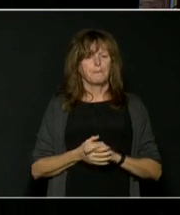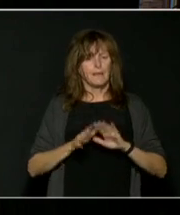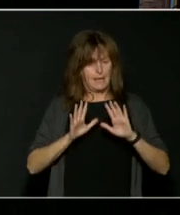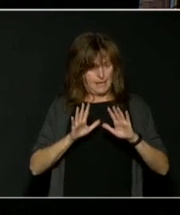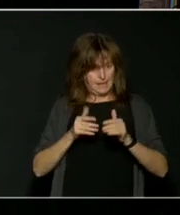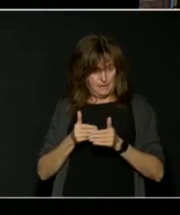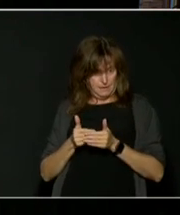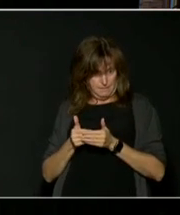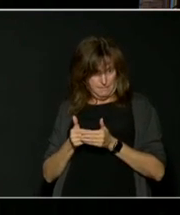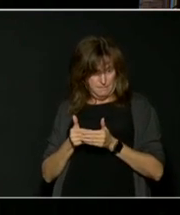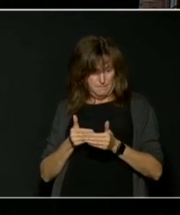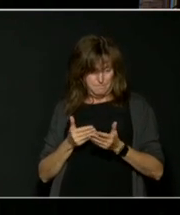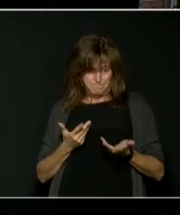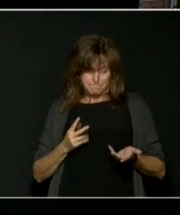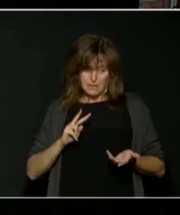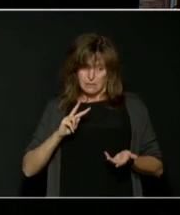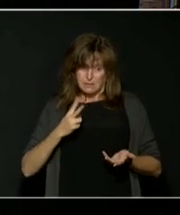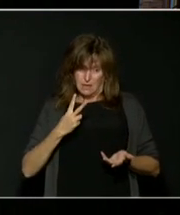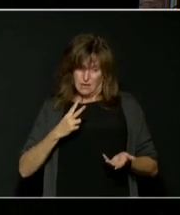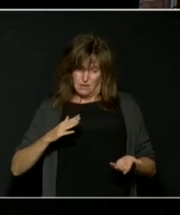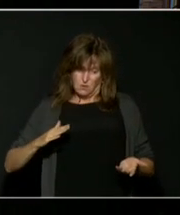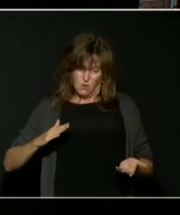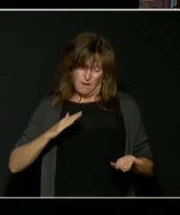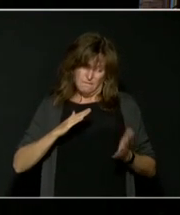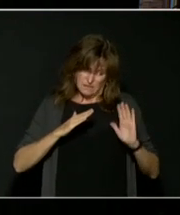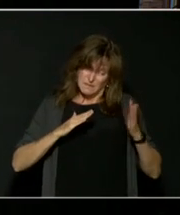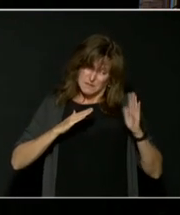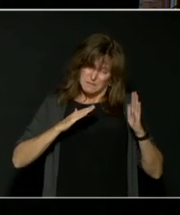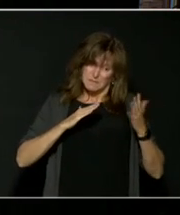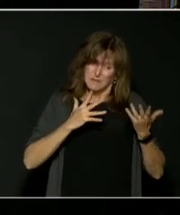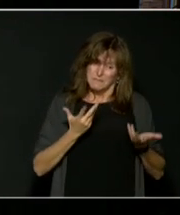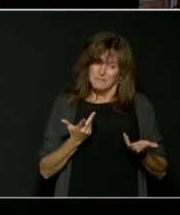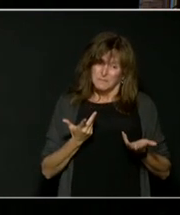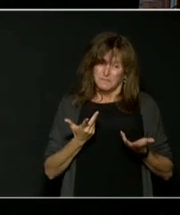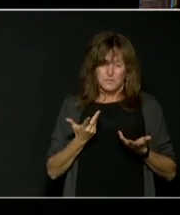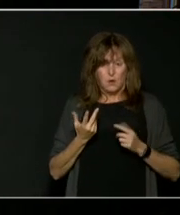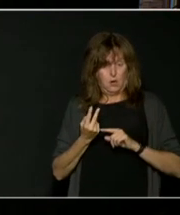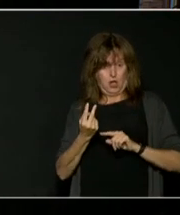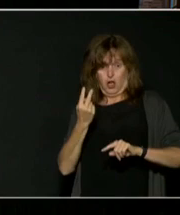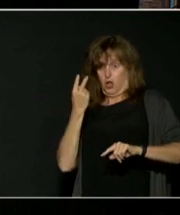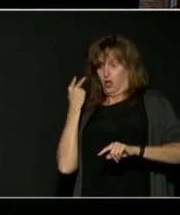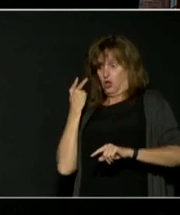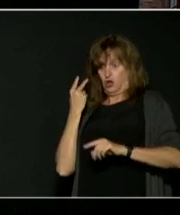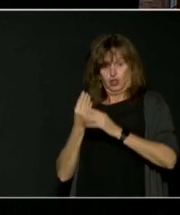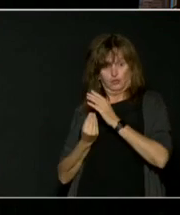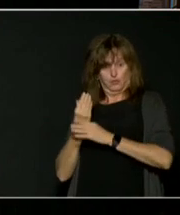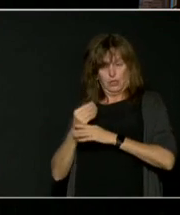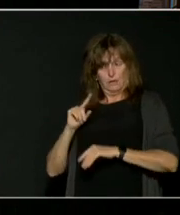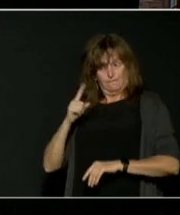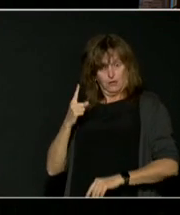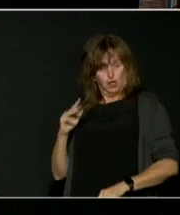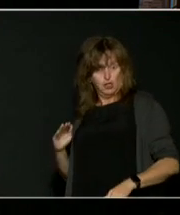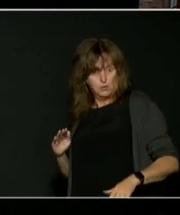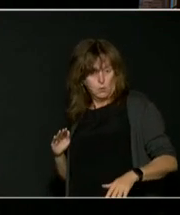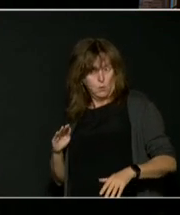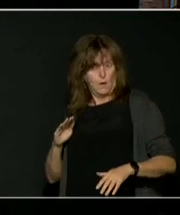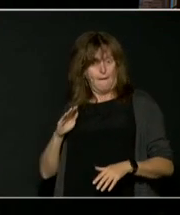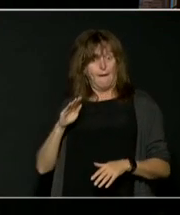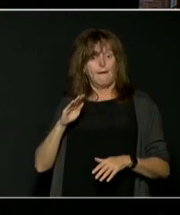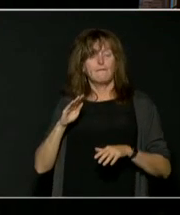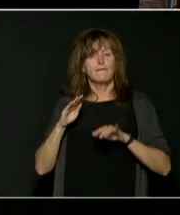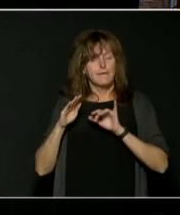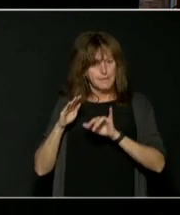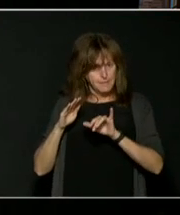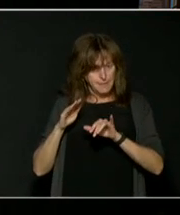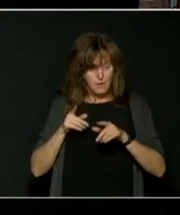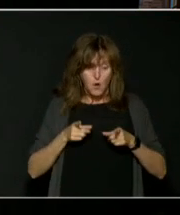second wave, we are learning from what happened last spring with the first wave. And we know that over the summer, when we opened up testing